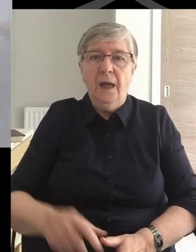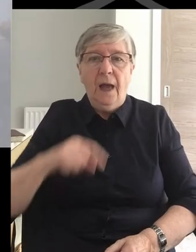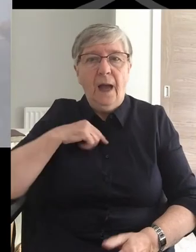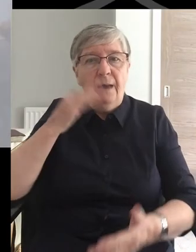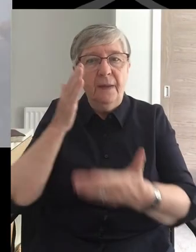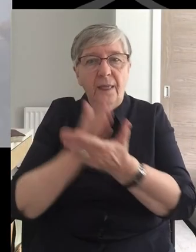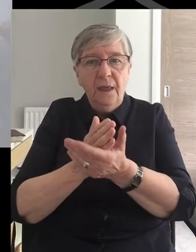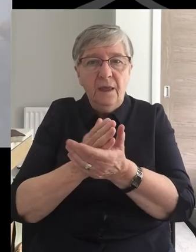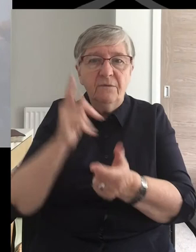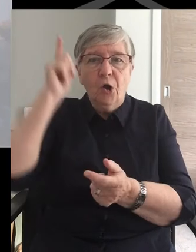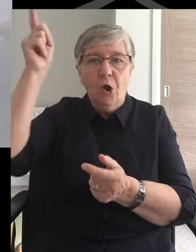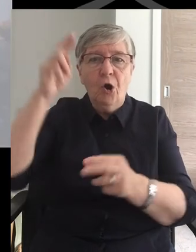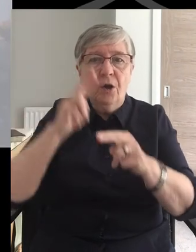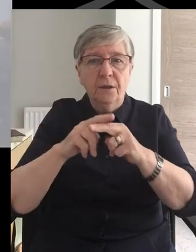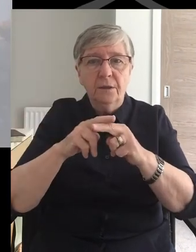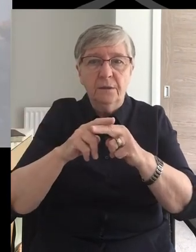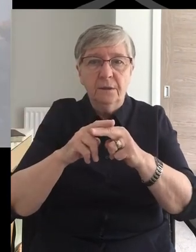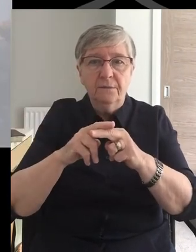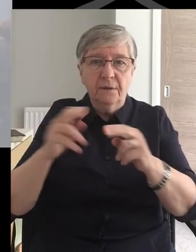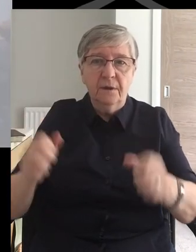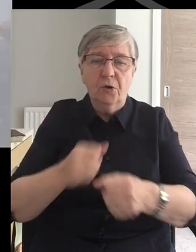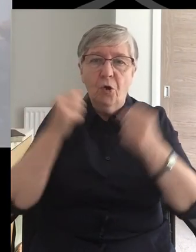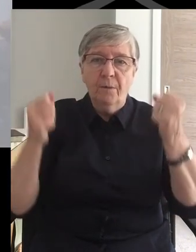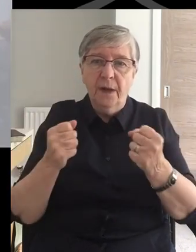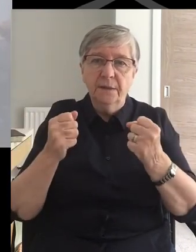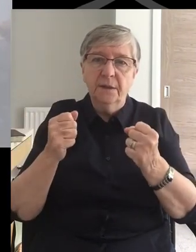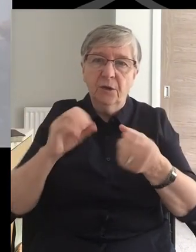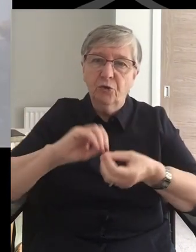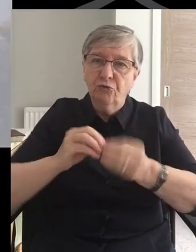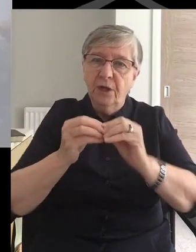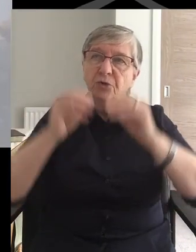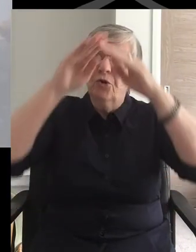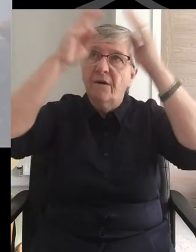I believe in God, the Father Almighty, creator of heaven and earth. I believe in Jesus Christ, God's only